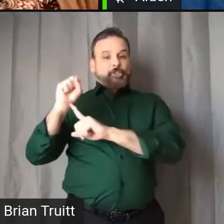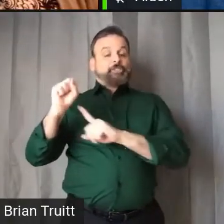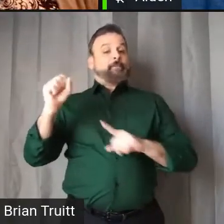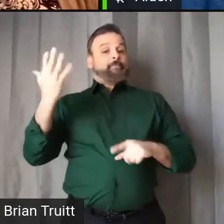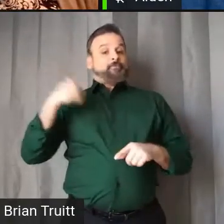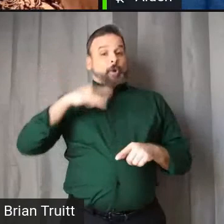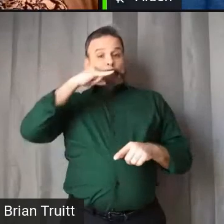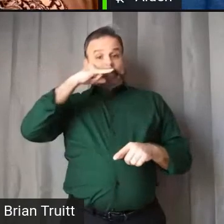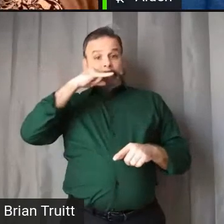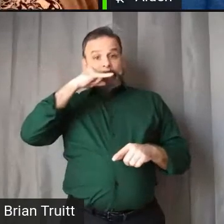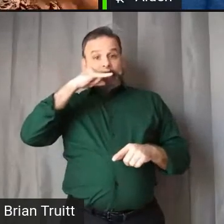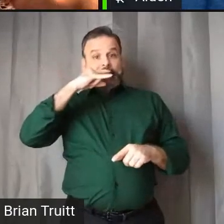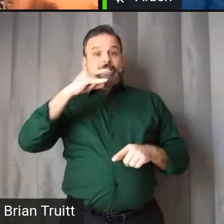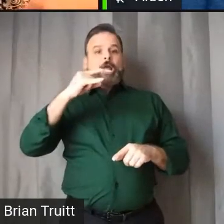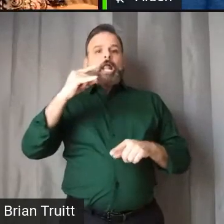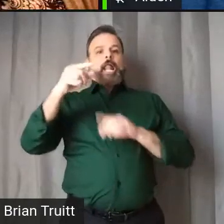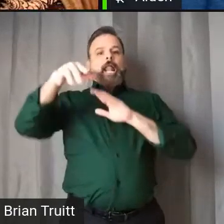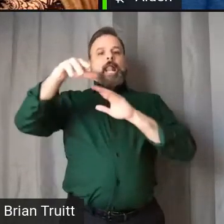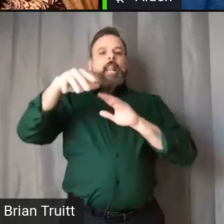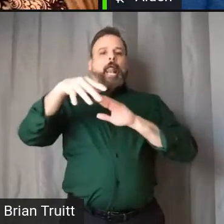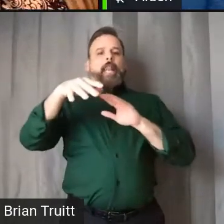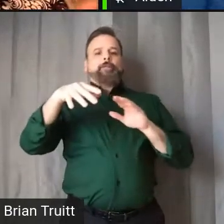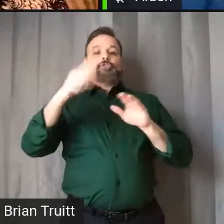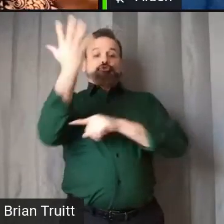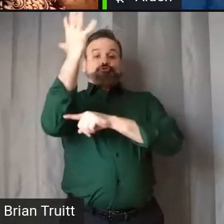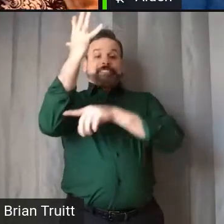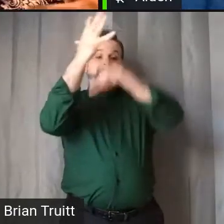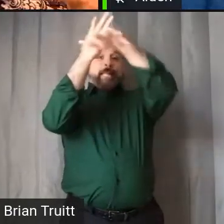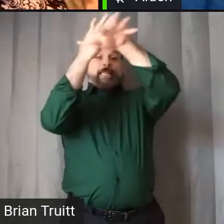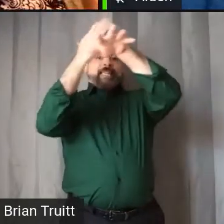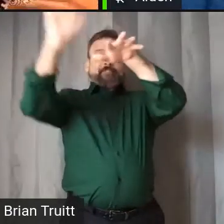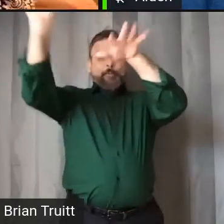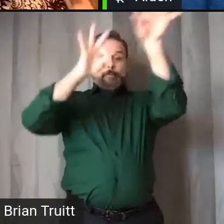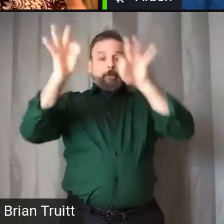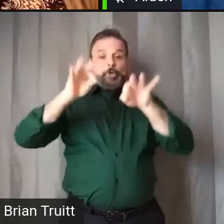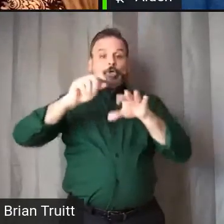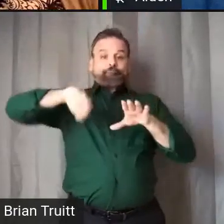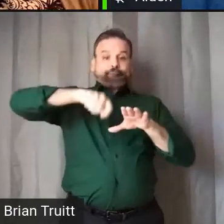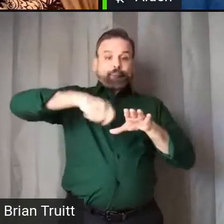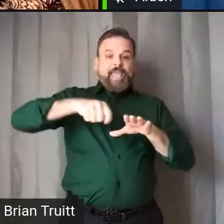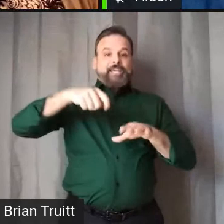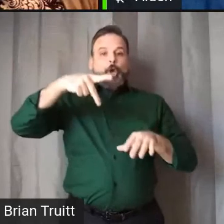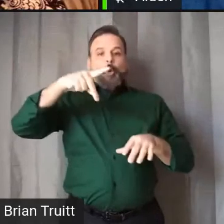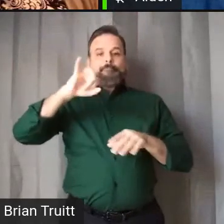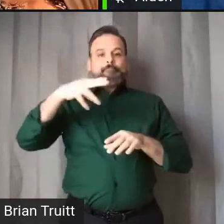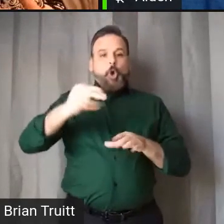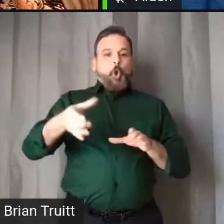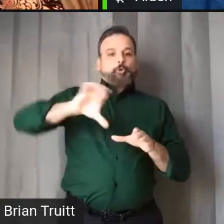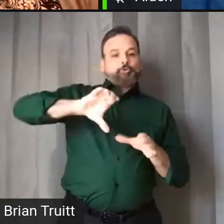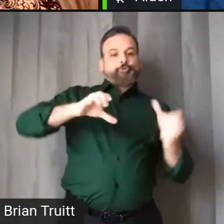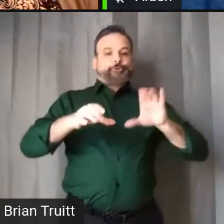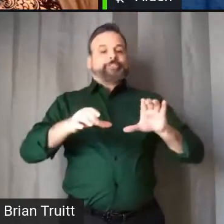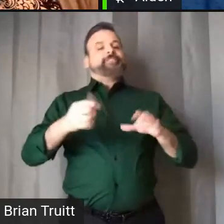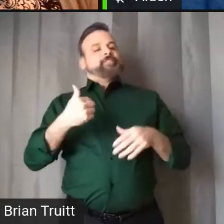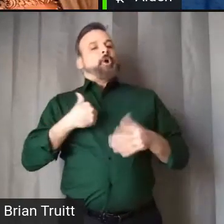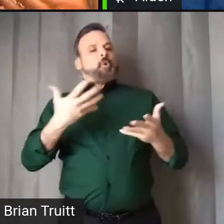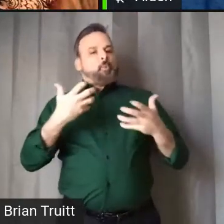to like pull leaves off of trees and make potions. So I had wanted to have a very potion heavy magic as